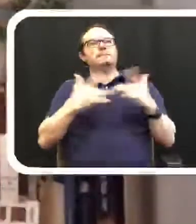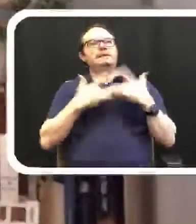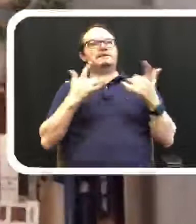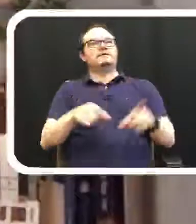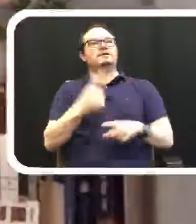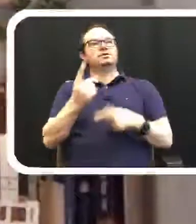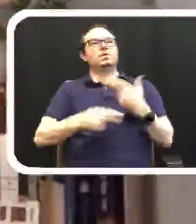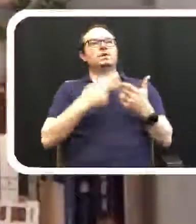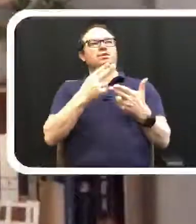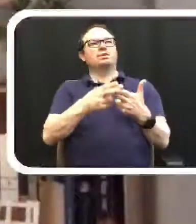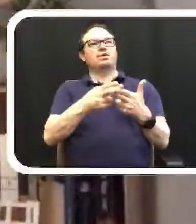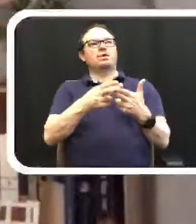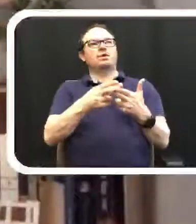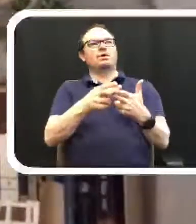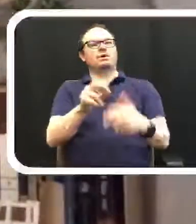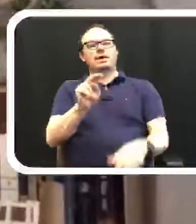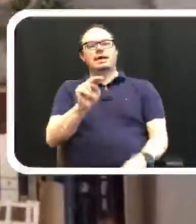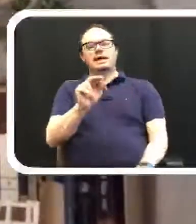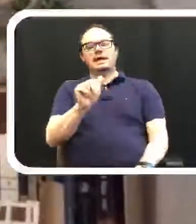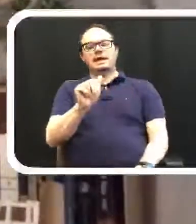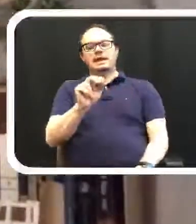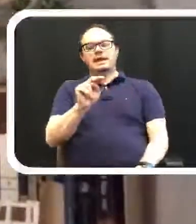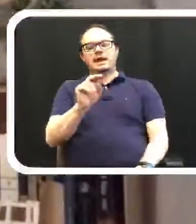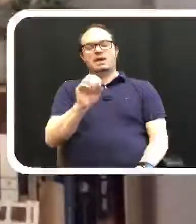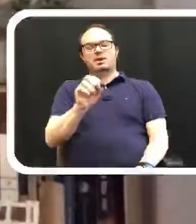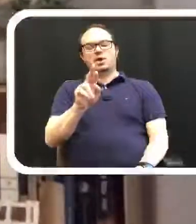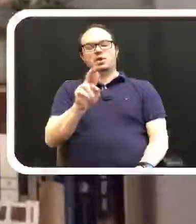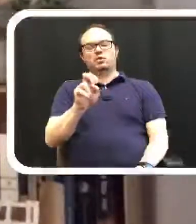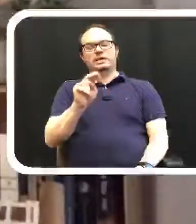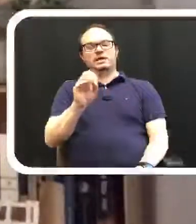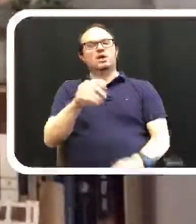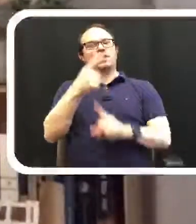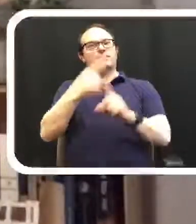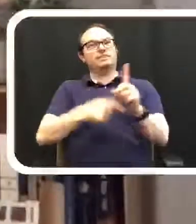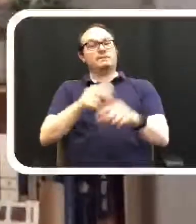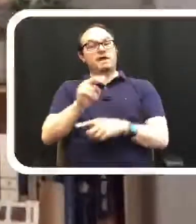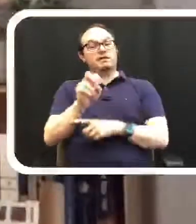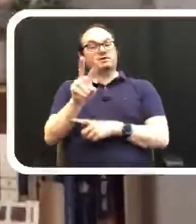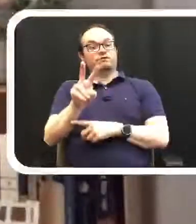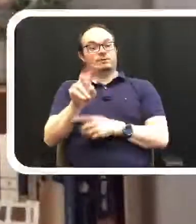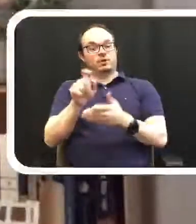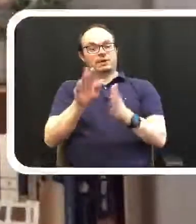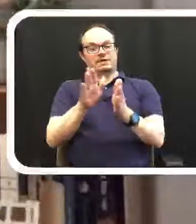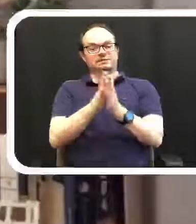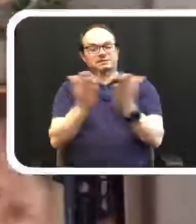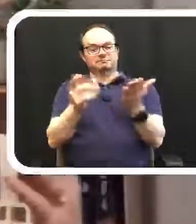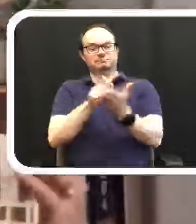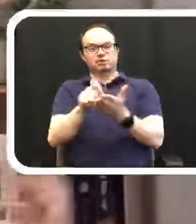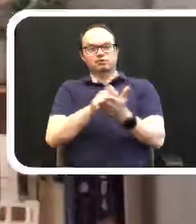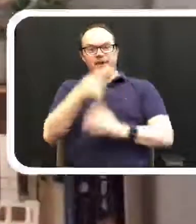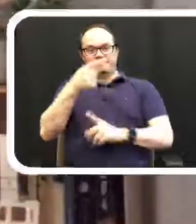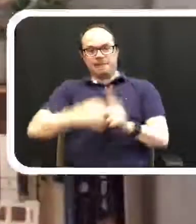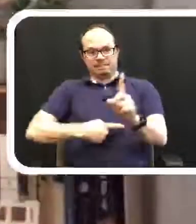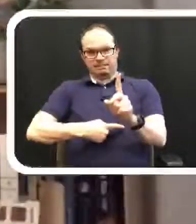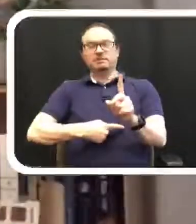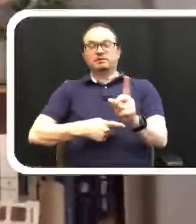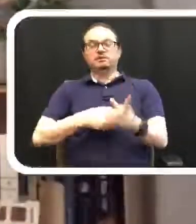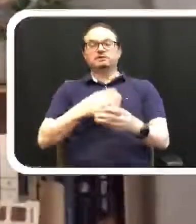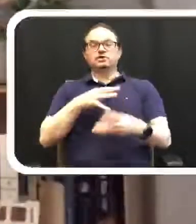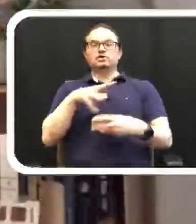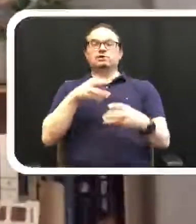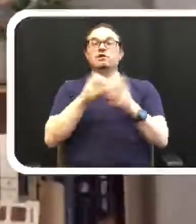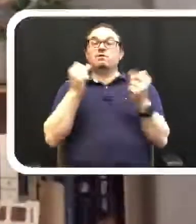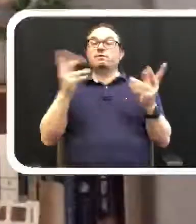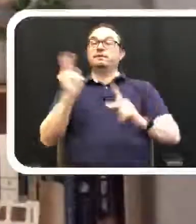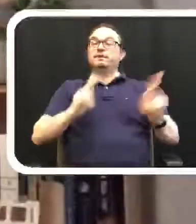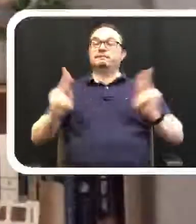called NaNoWriMo, which is the month of November is Novel Writing Month. And you can join with a lot of other people